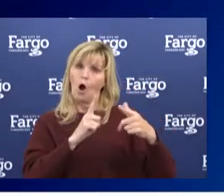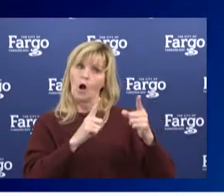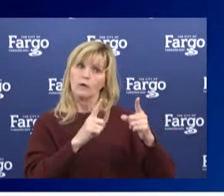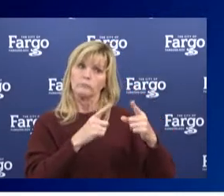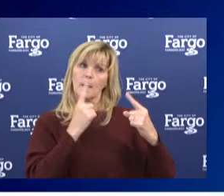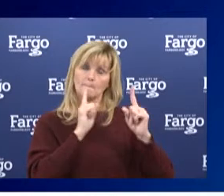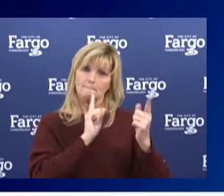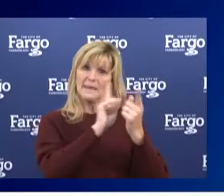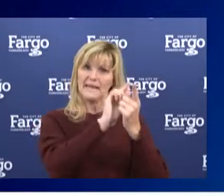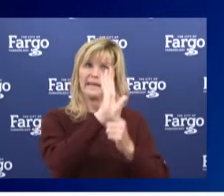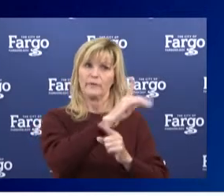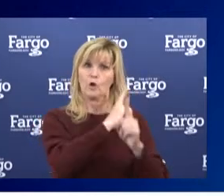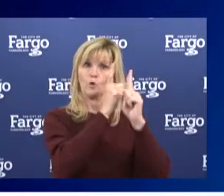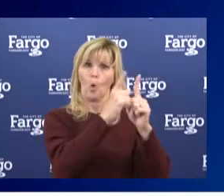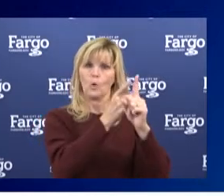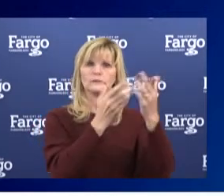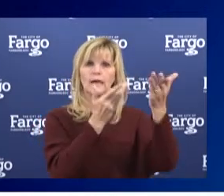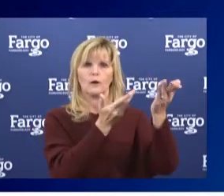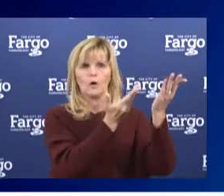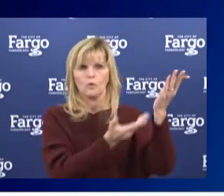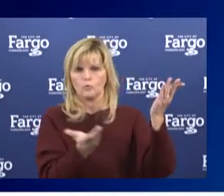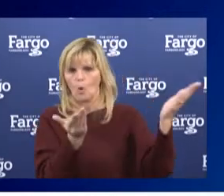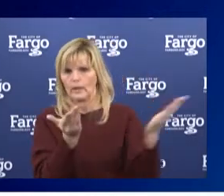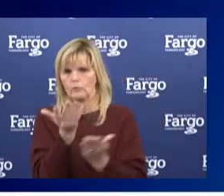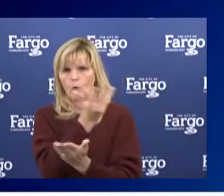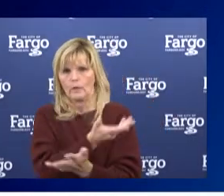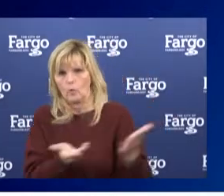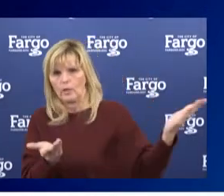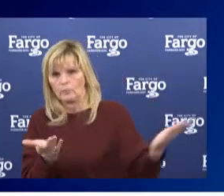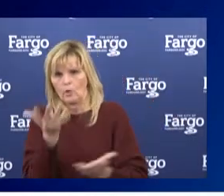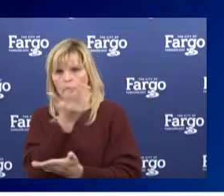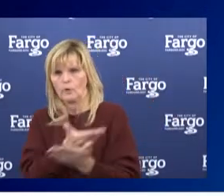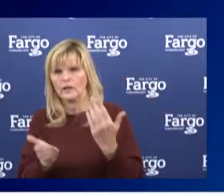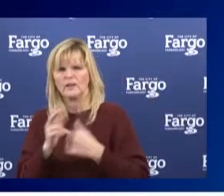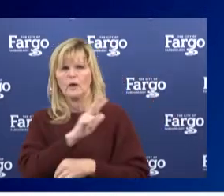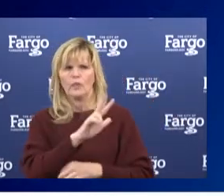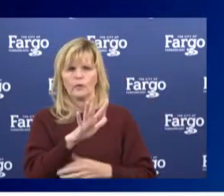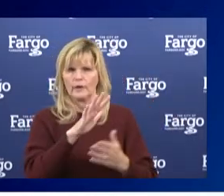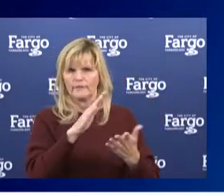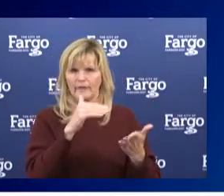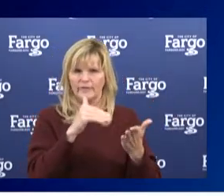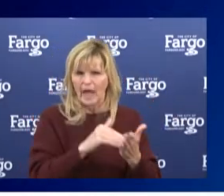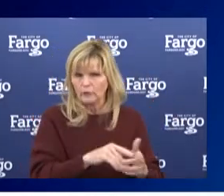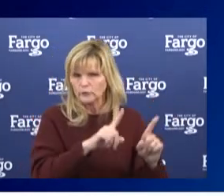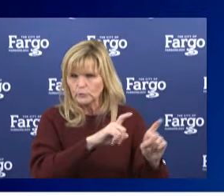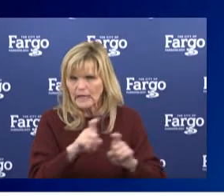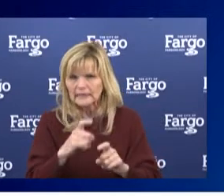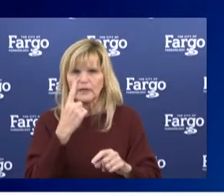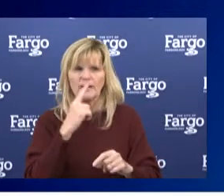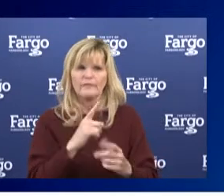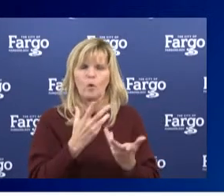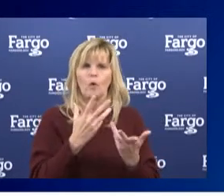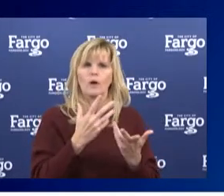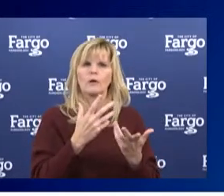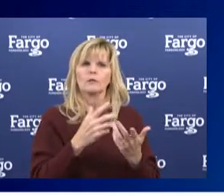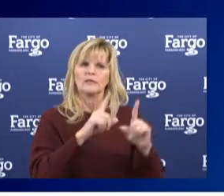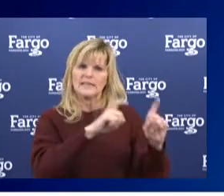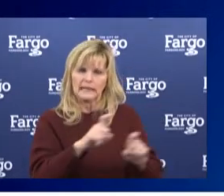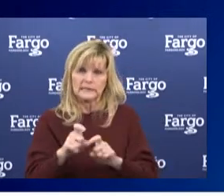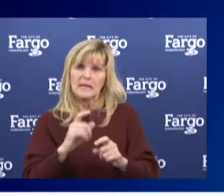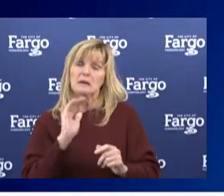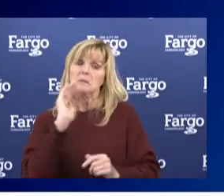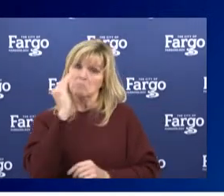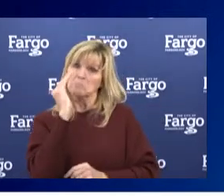from 30,000 to 45,000 subjects enrolled to test this for the safety and efficacy, and things are looking pretty